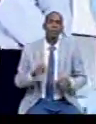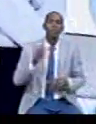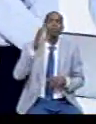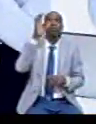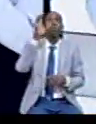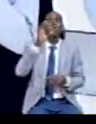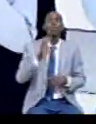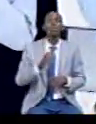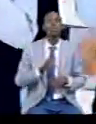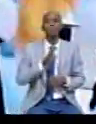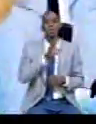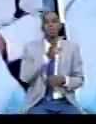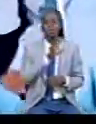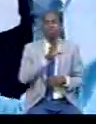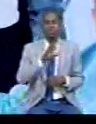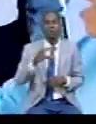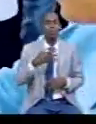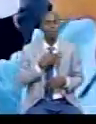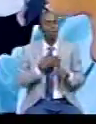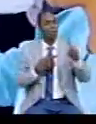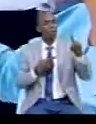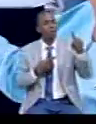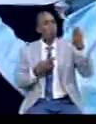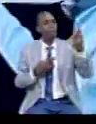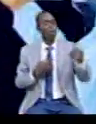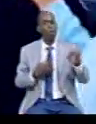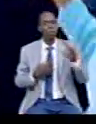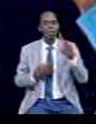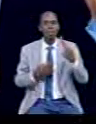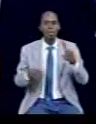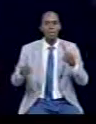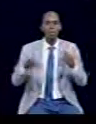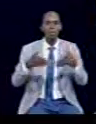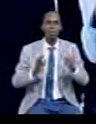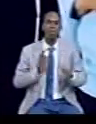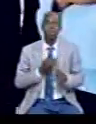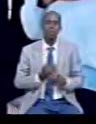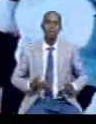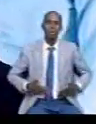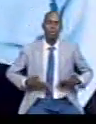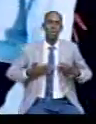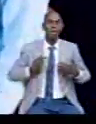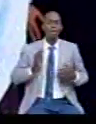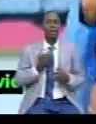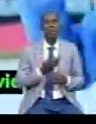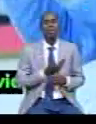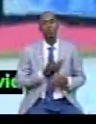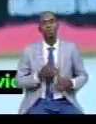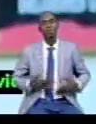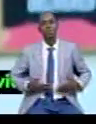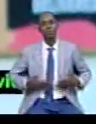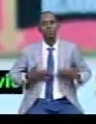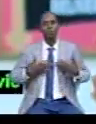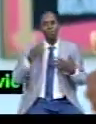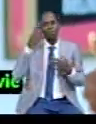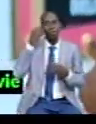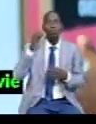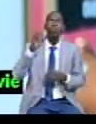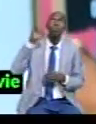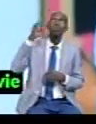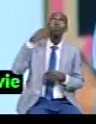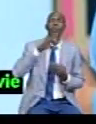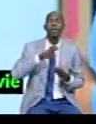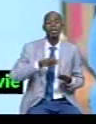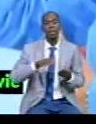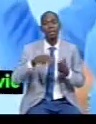embrace the cross. And one by one let us live our lives for the one